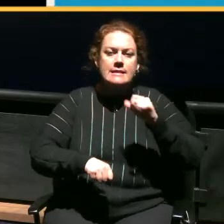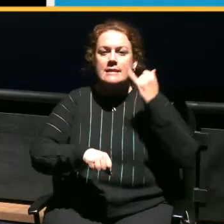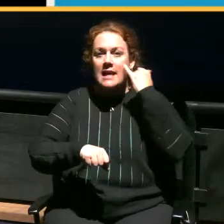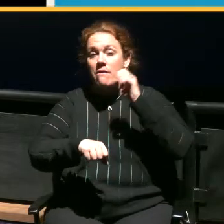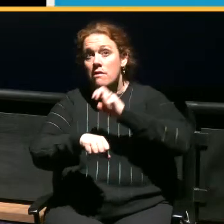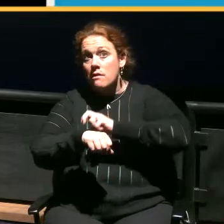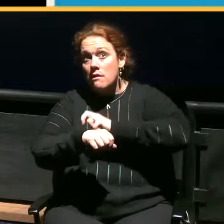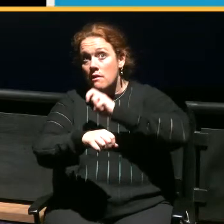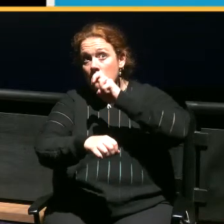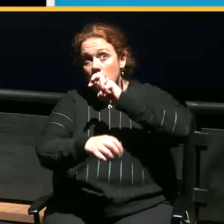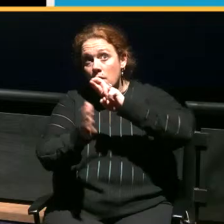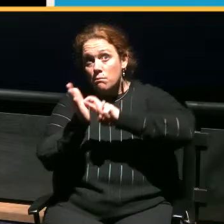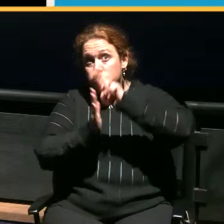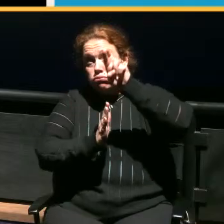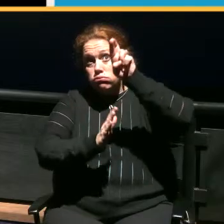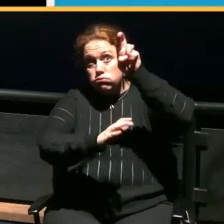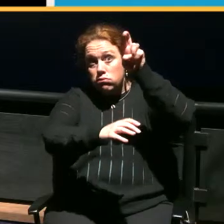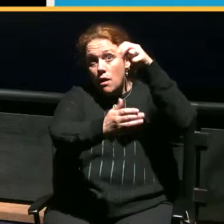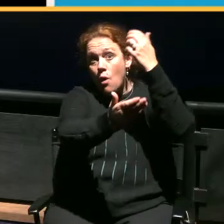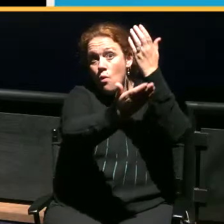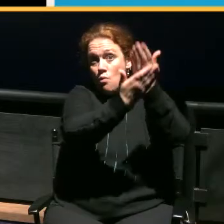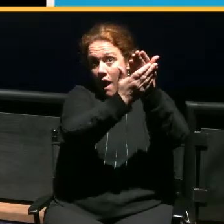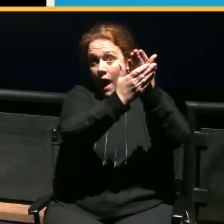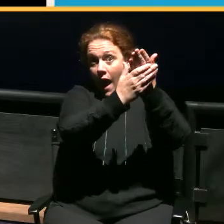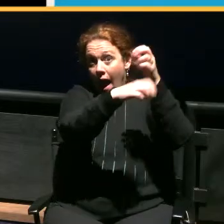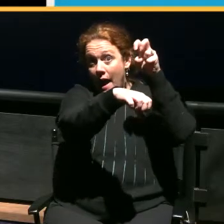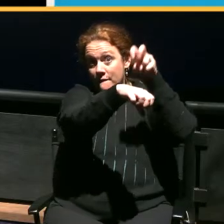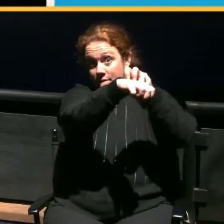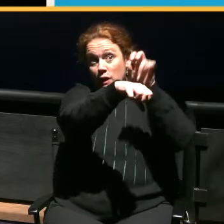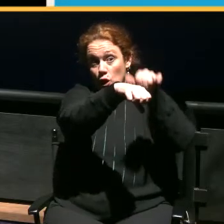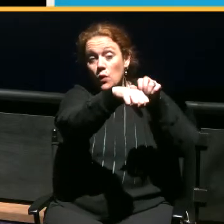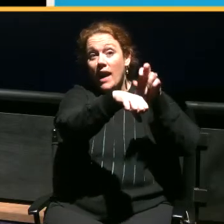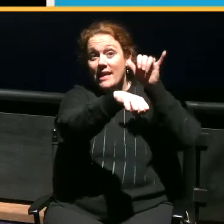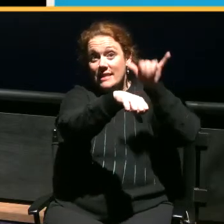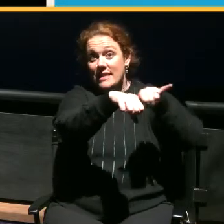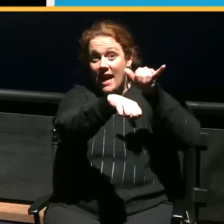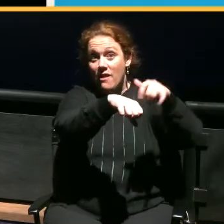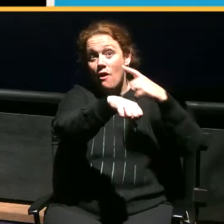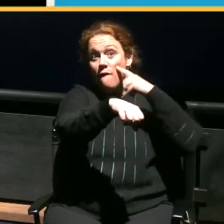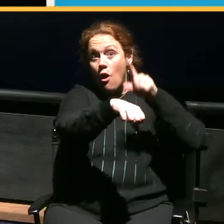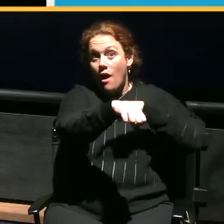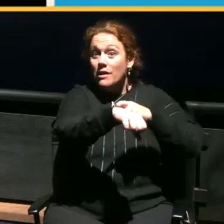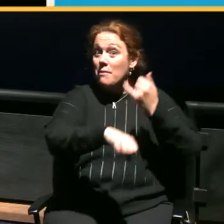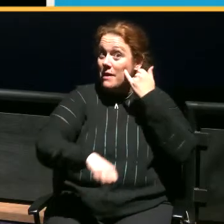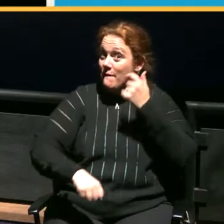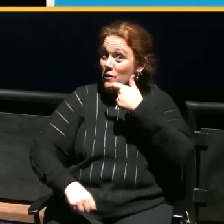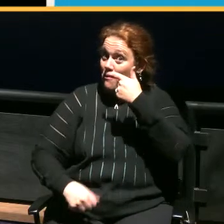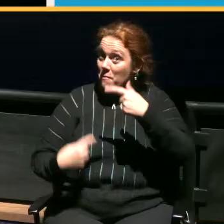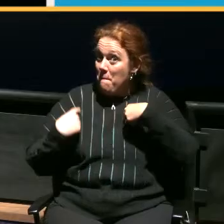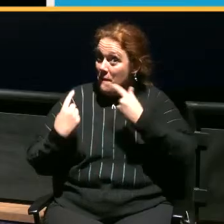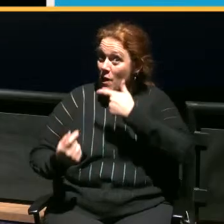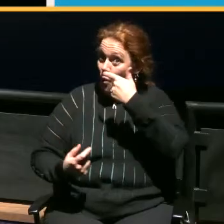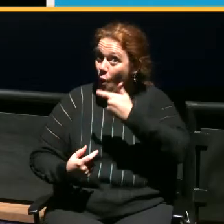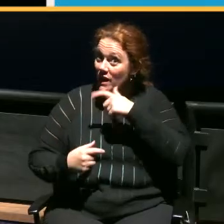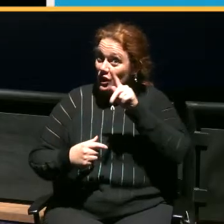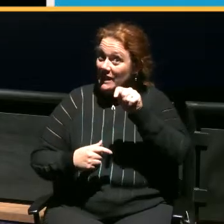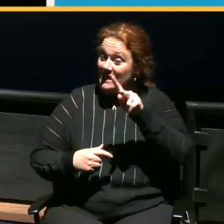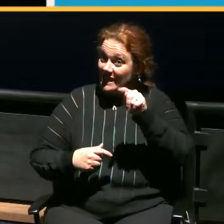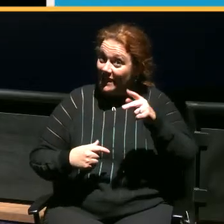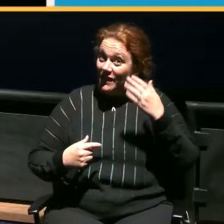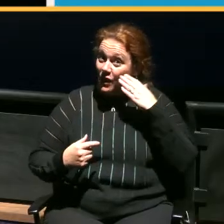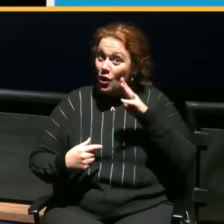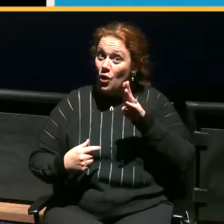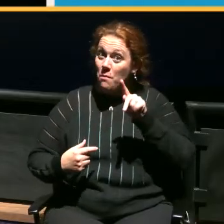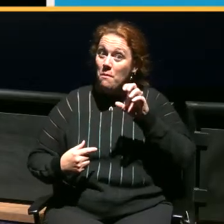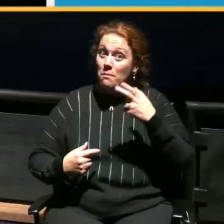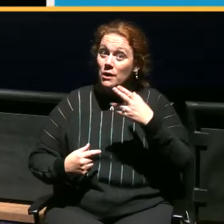your spaceship, you can stay there for a long time. Those of you who are watching television, the last couple, I guess a few months ago, you know about Butch